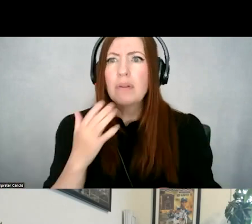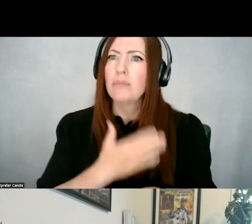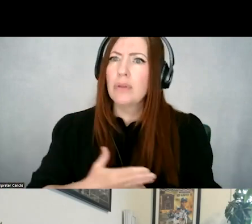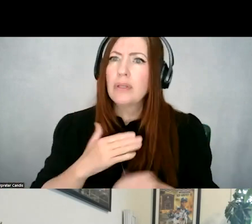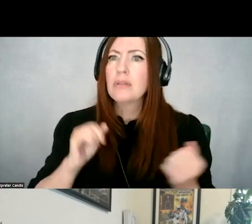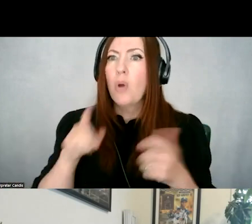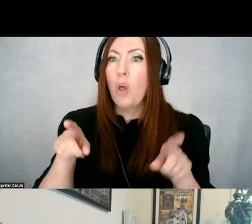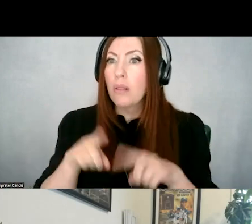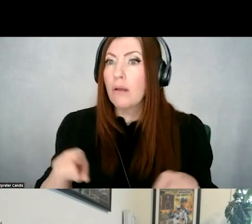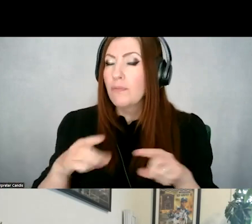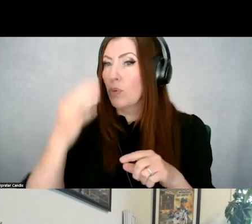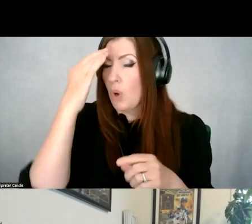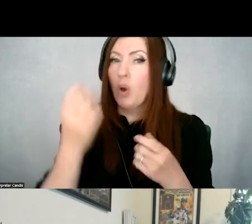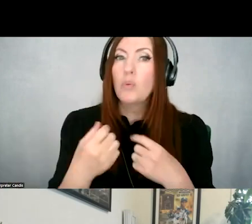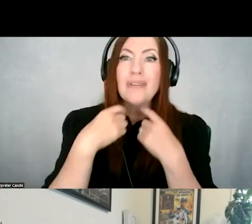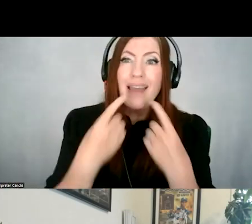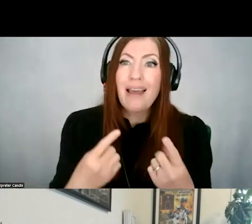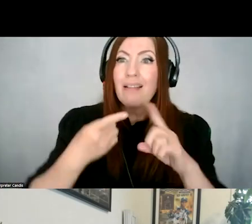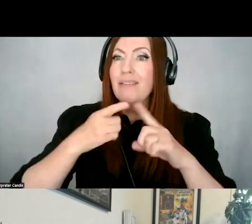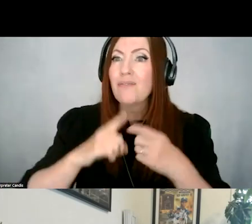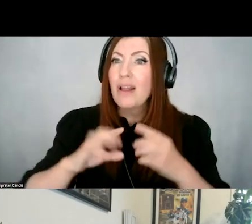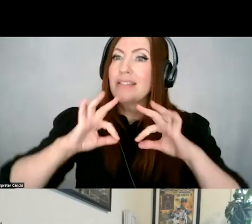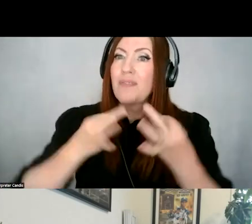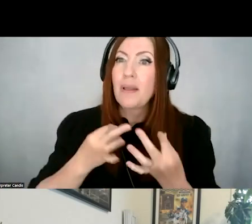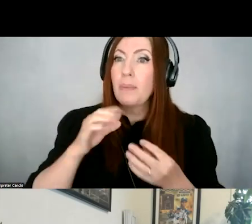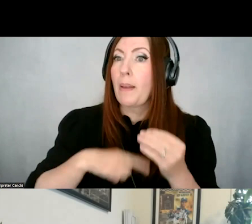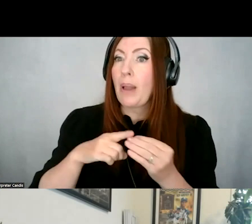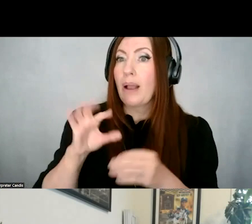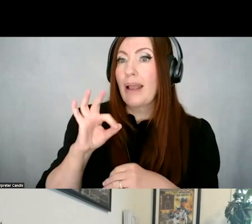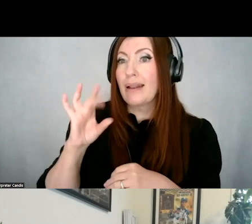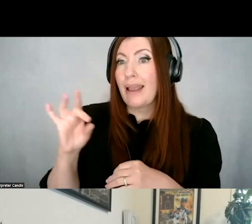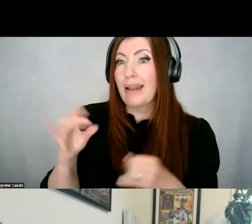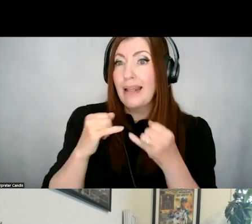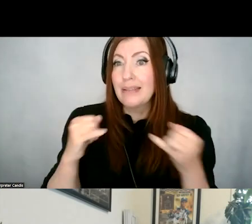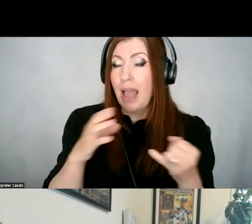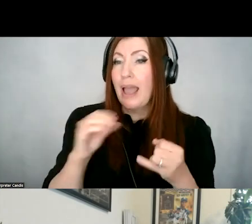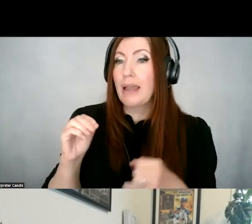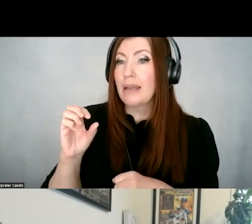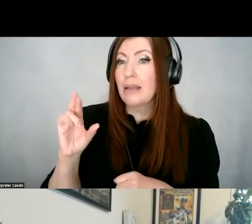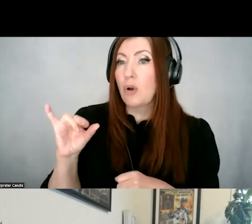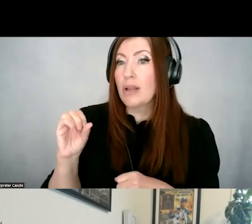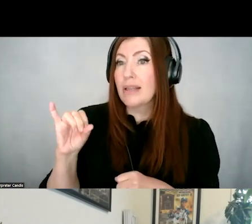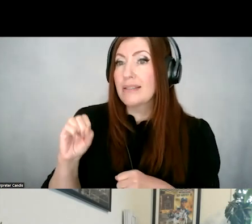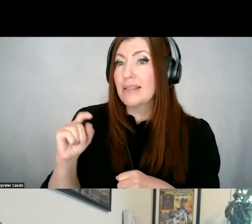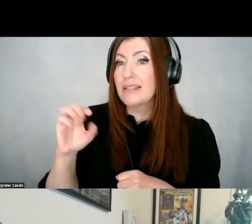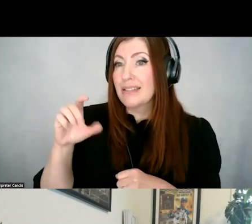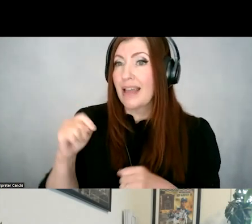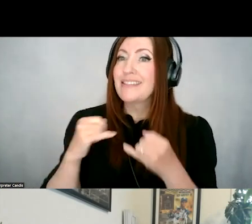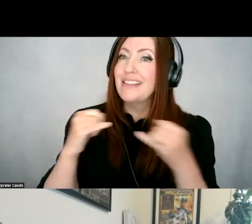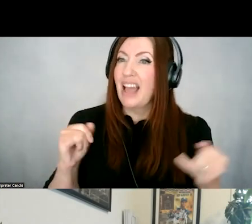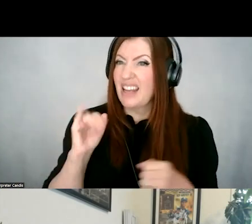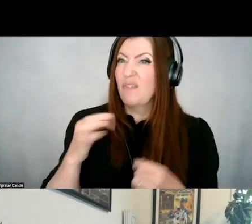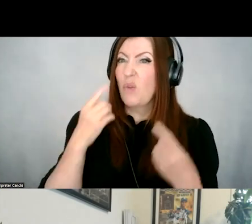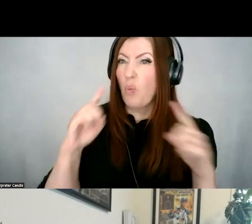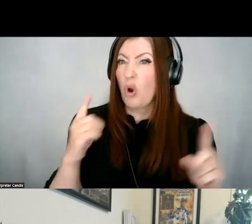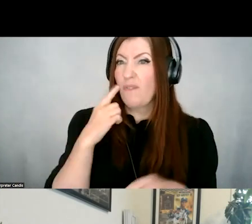know to tell your friends and family about the 988 line, and even the crisis text line if that's something that works for them. And we